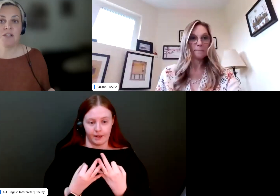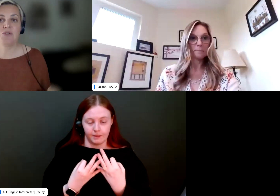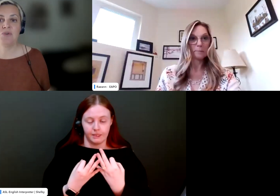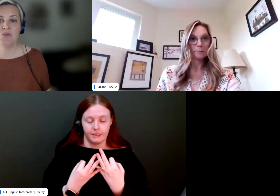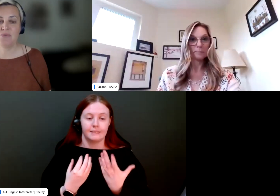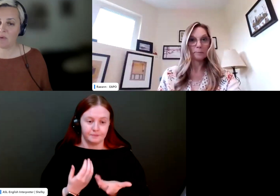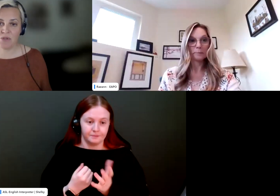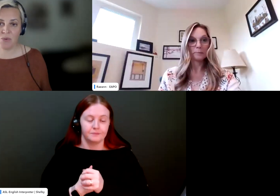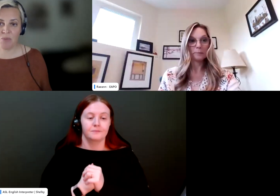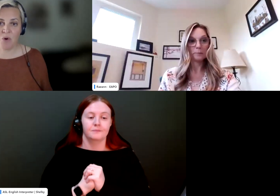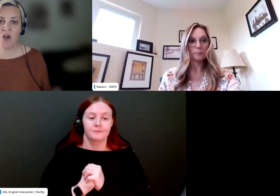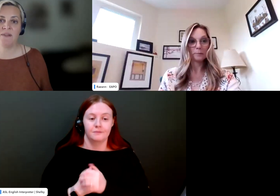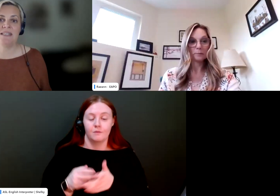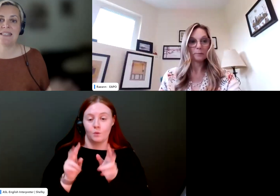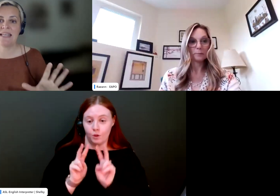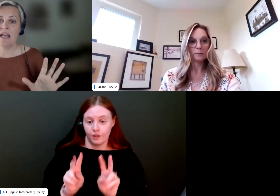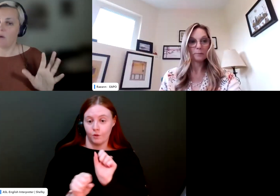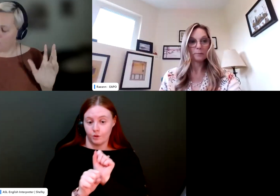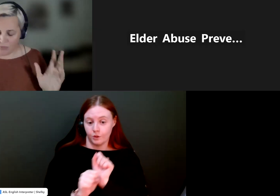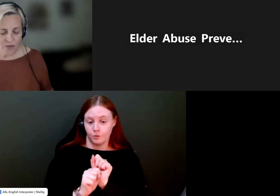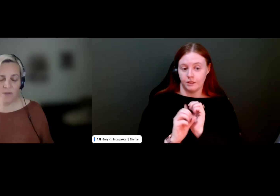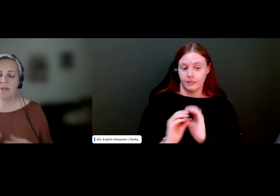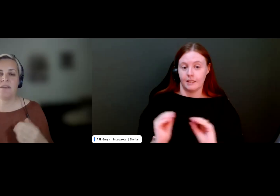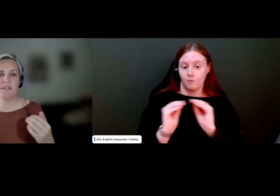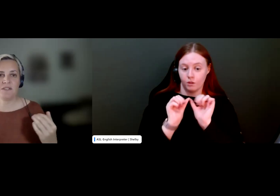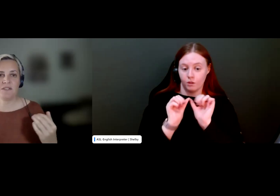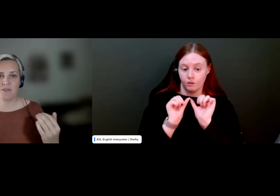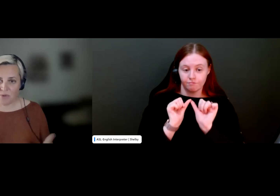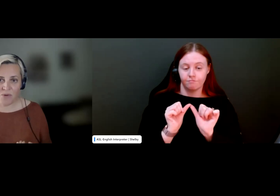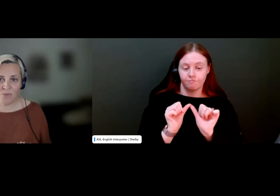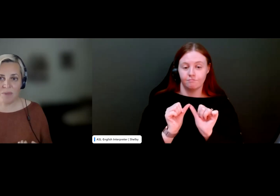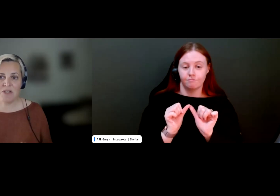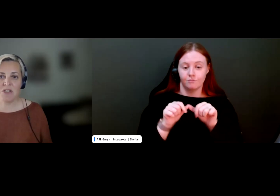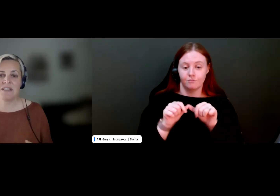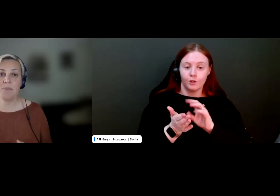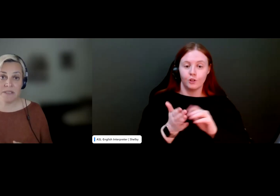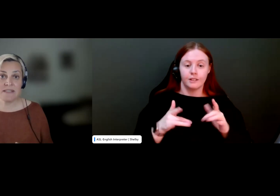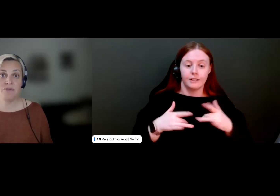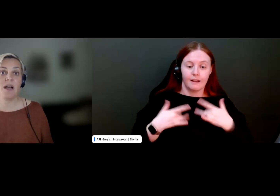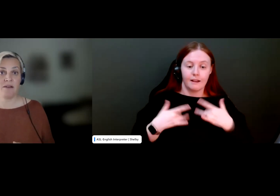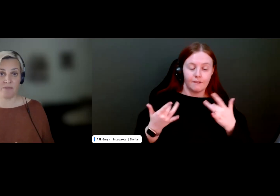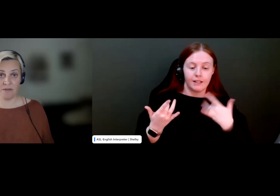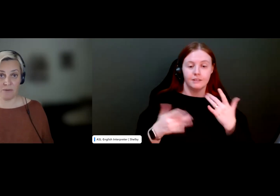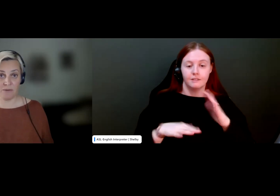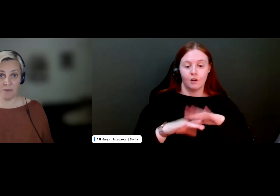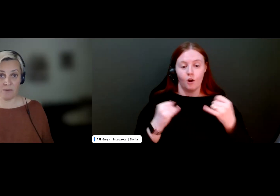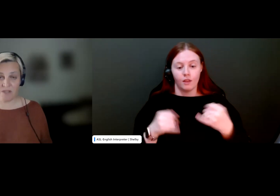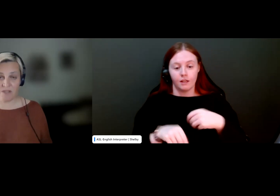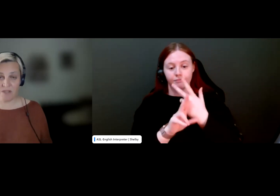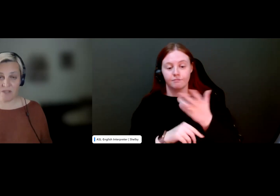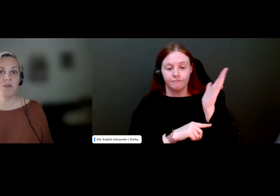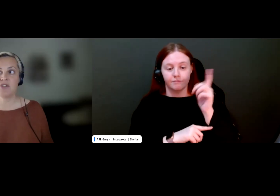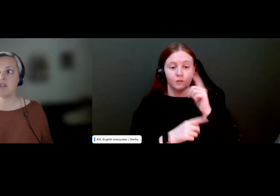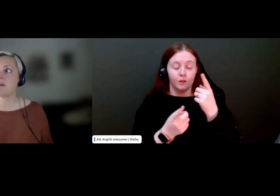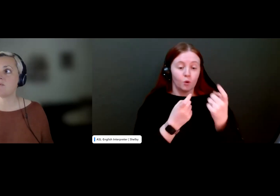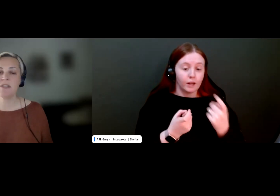looking forward to work more on this through other learning events, through other webinars. Please, if you have either questions